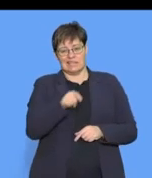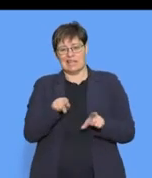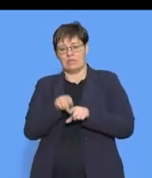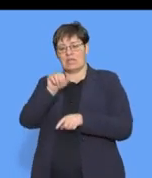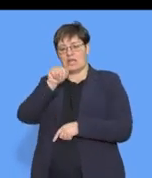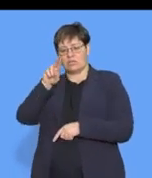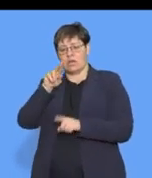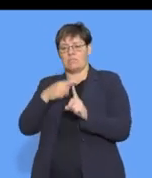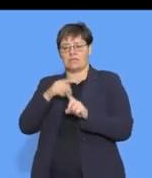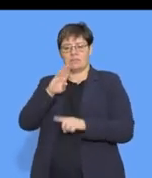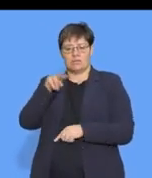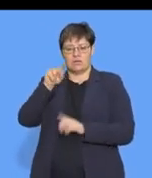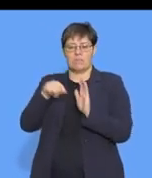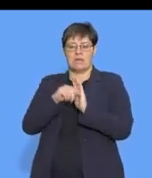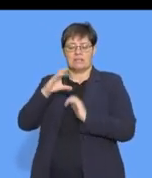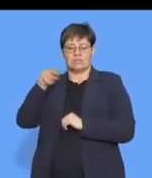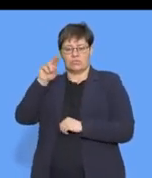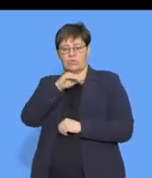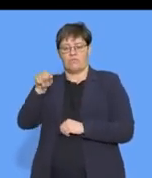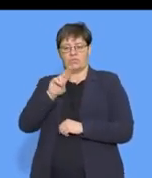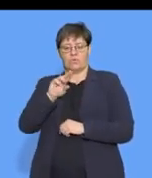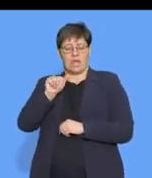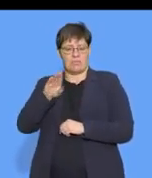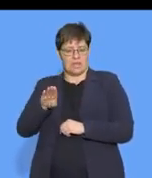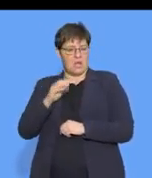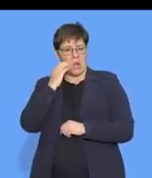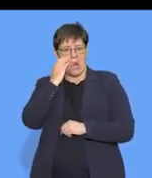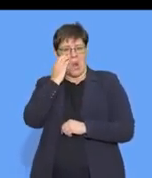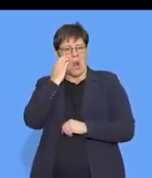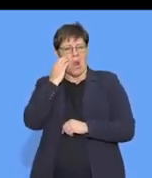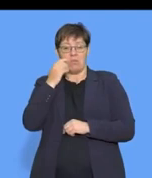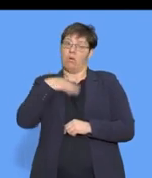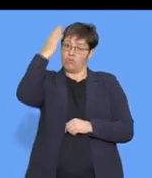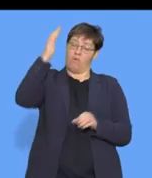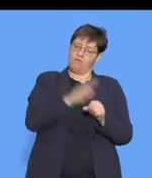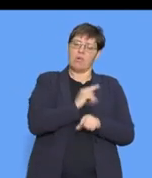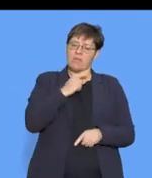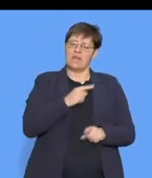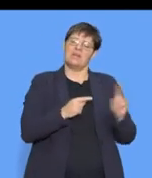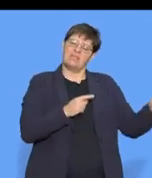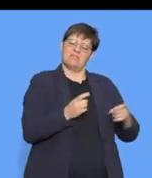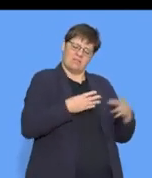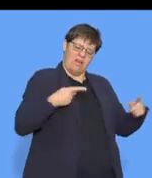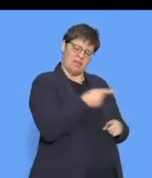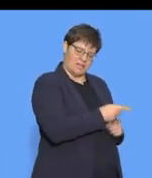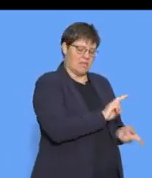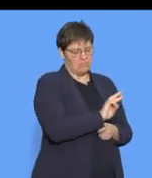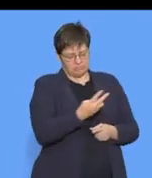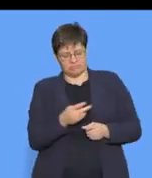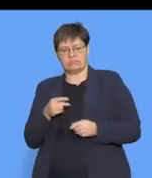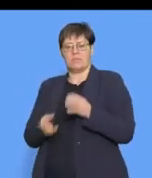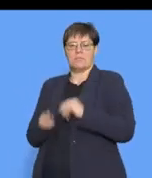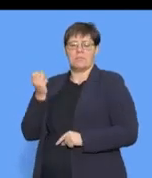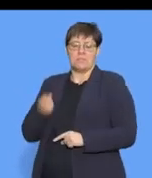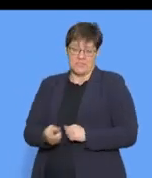you're using. You don't need to know these formulas off by heart. You can use the original formulas and just manipulate them to get to this version.